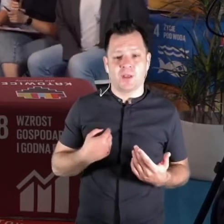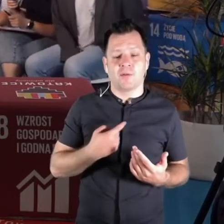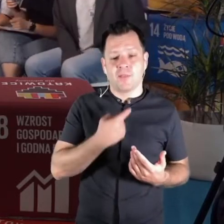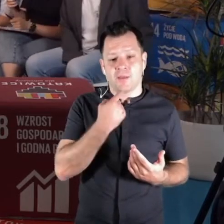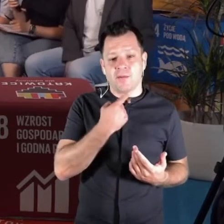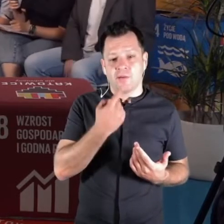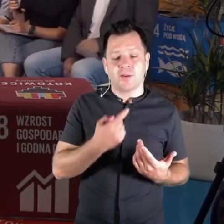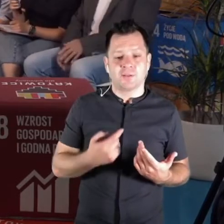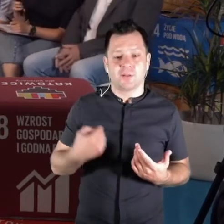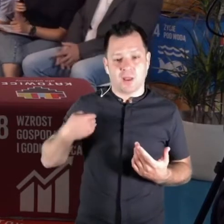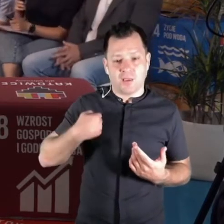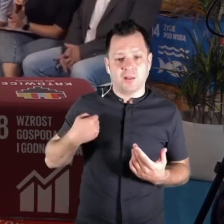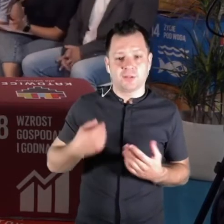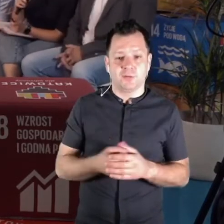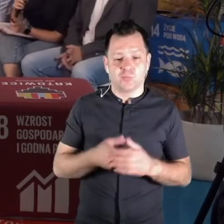Yeah.